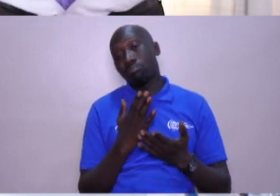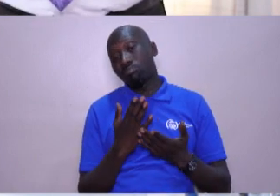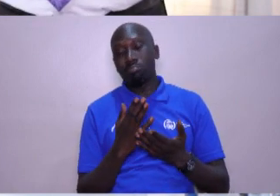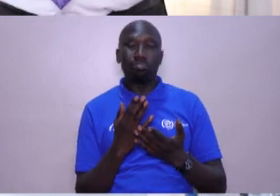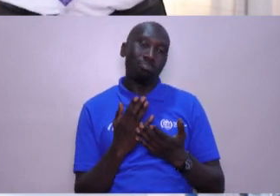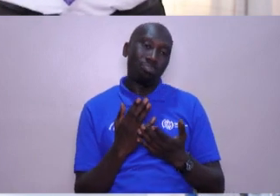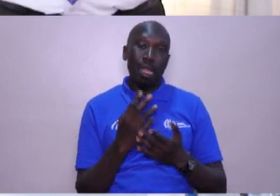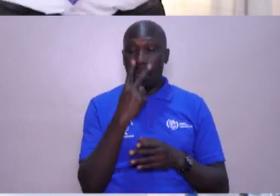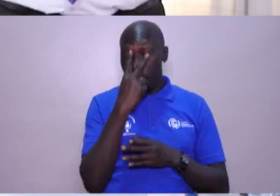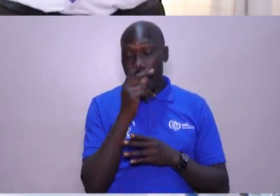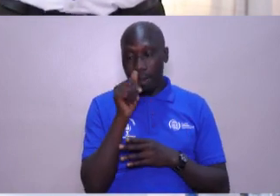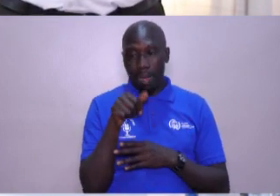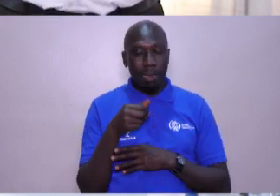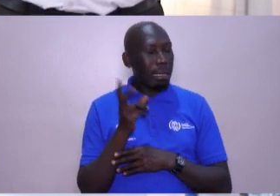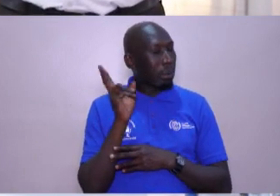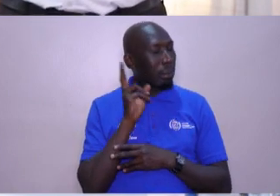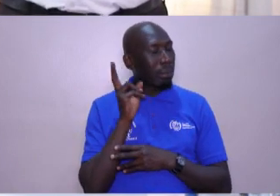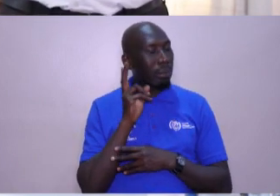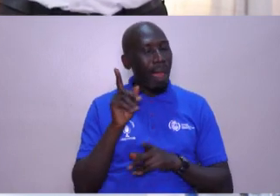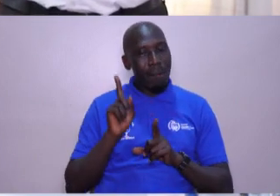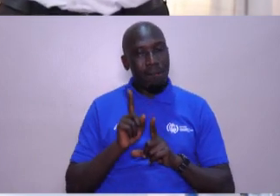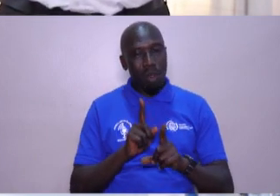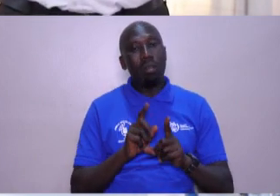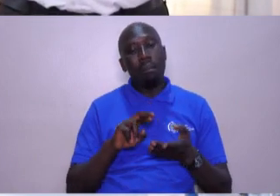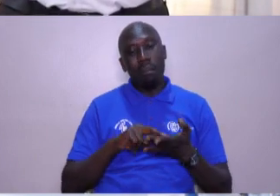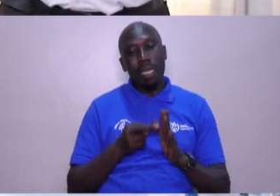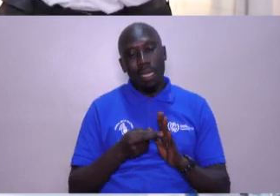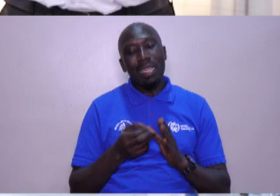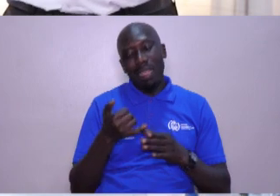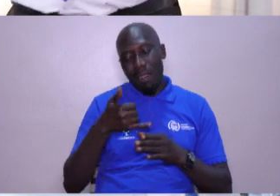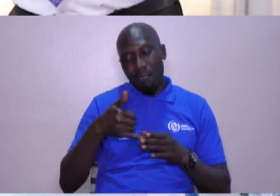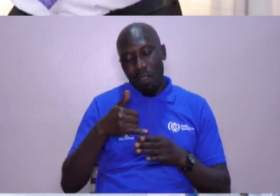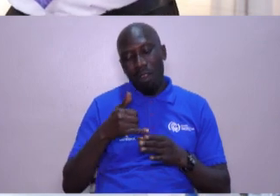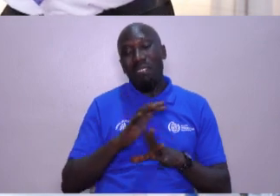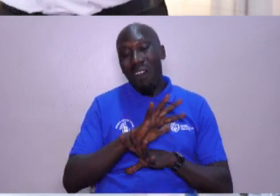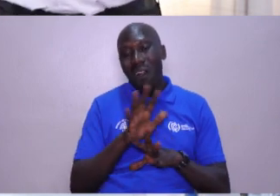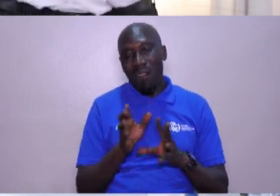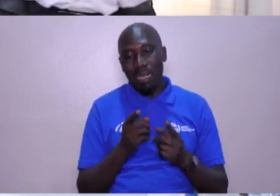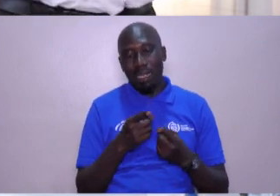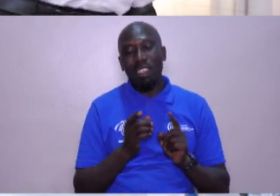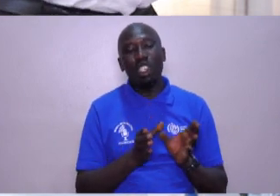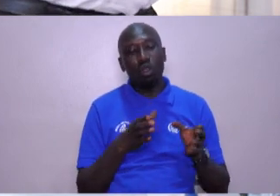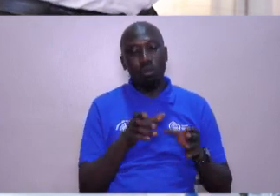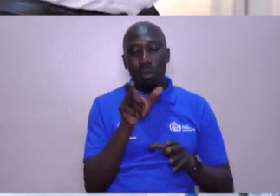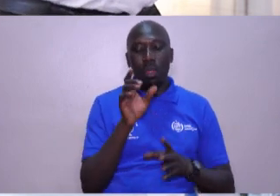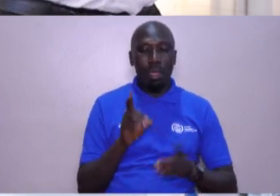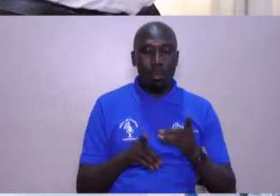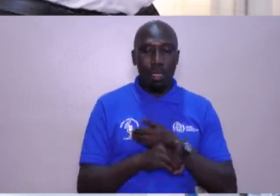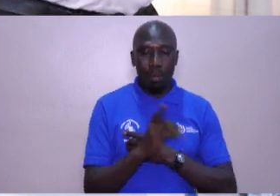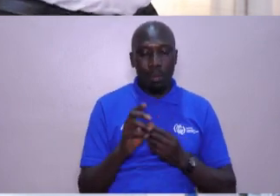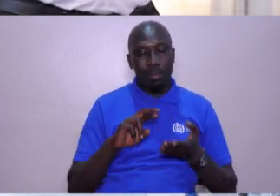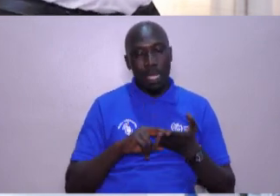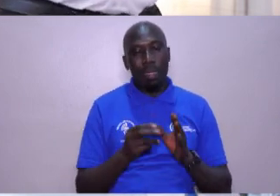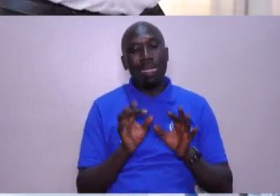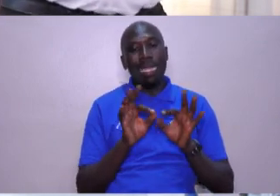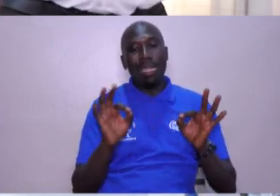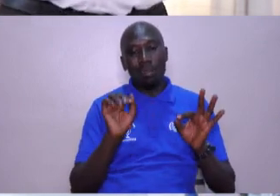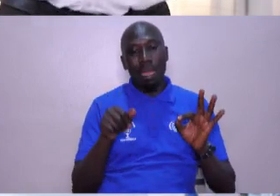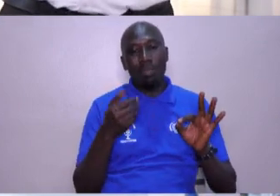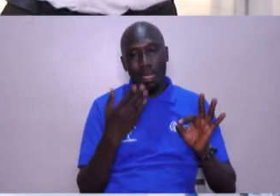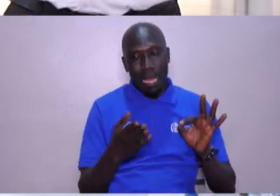listen and also follow. That's okay. So it caters for both. So the text needs to be there as the audio